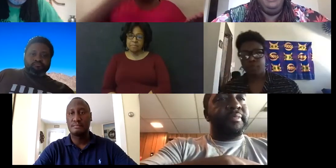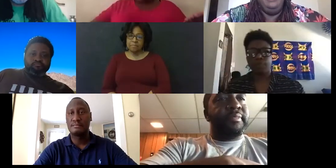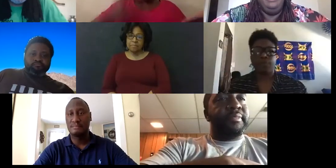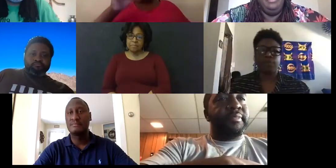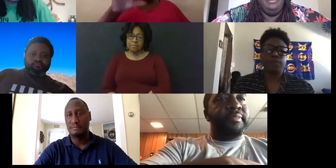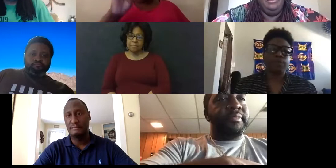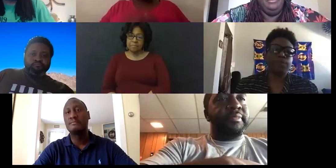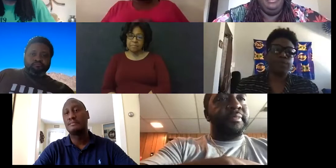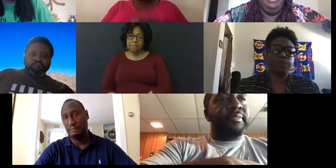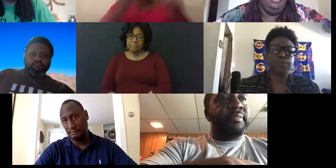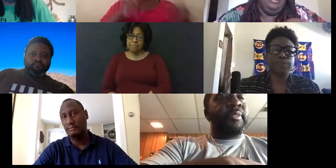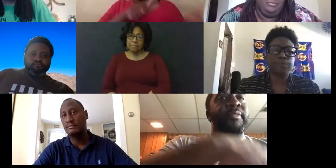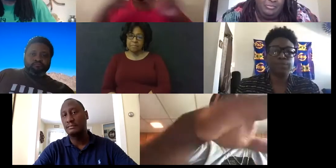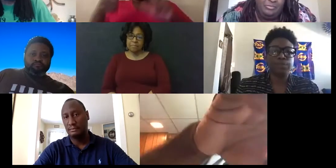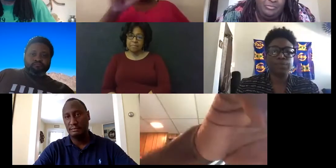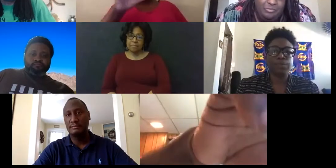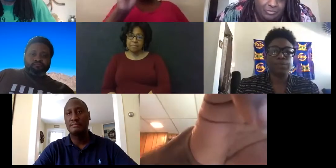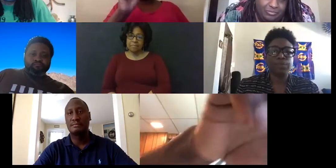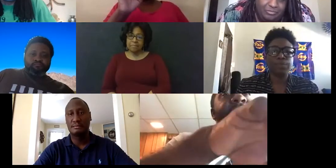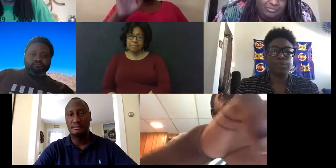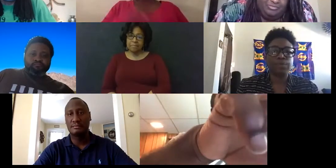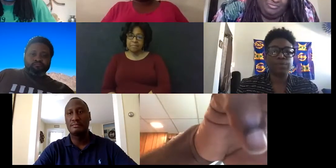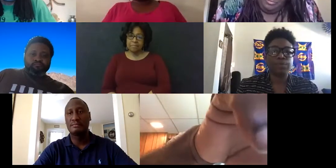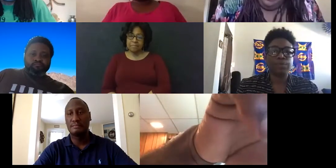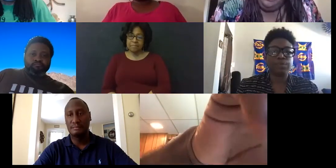next, I'm going to go with Lester Bennett.